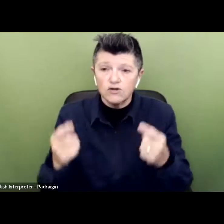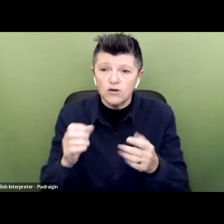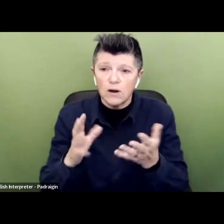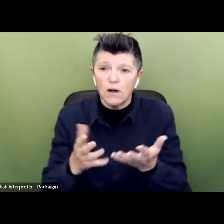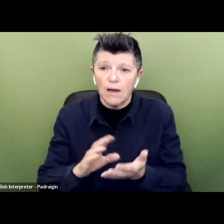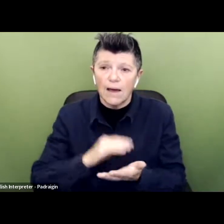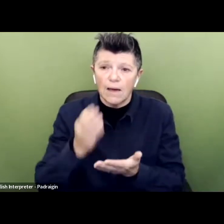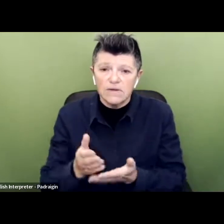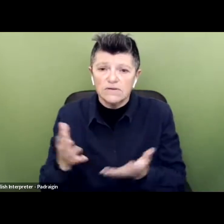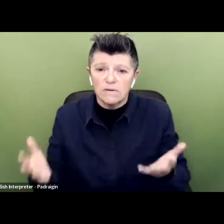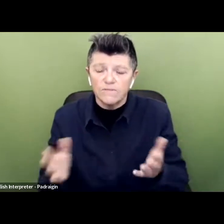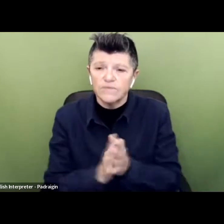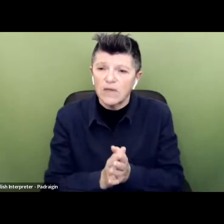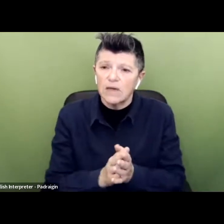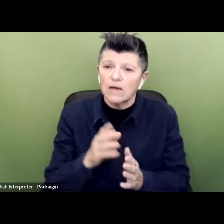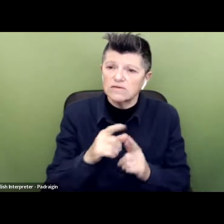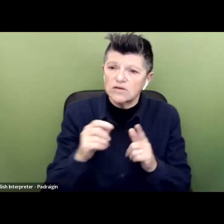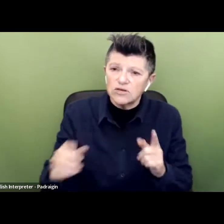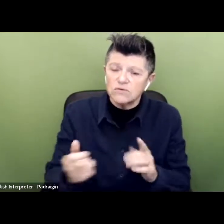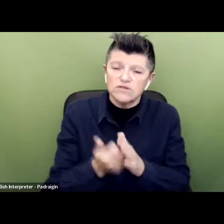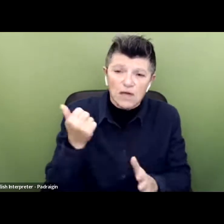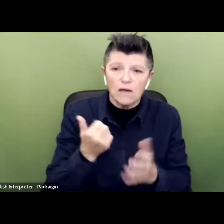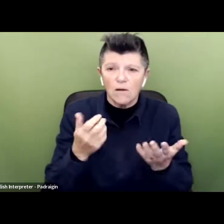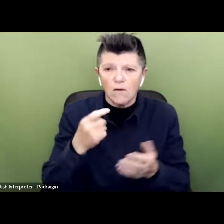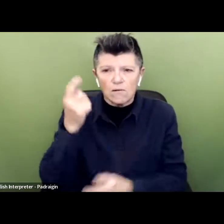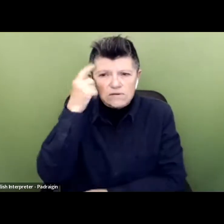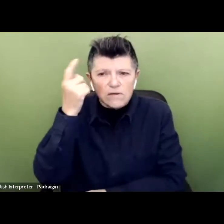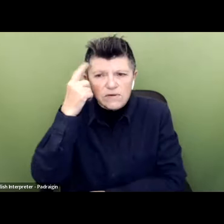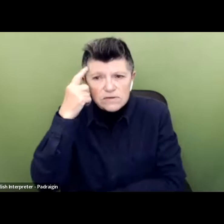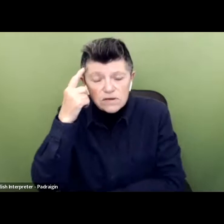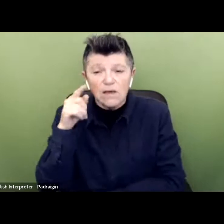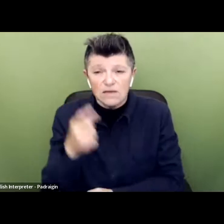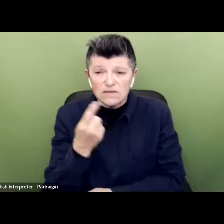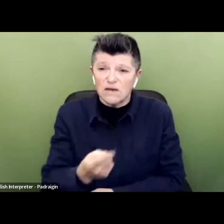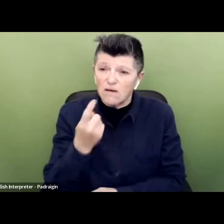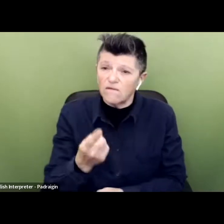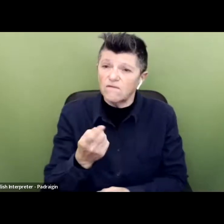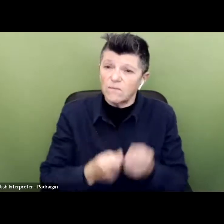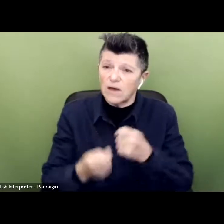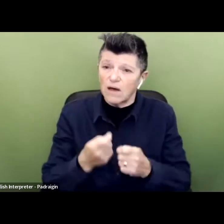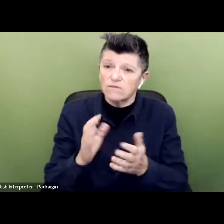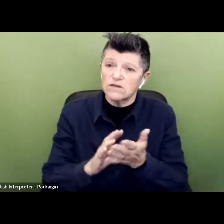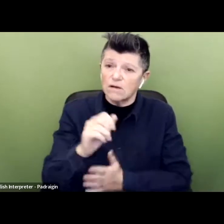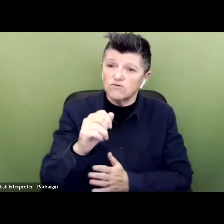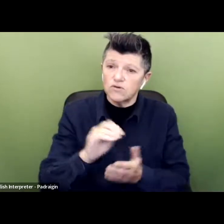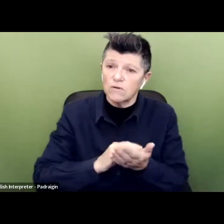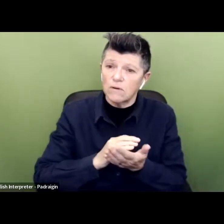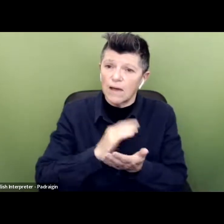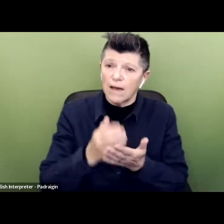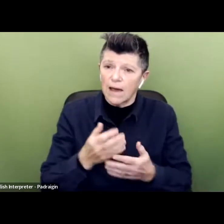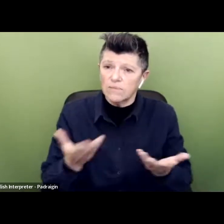savviness, what do you want to call it, is itself a form of cultural capital, which contests more